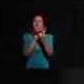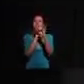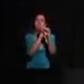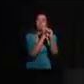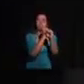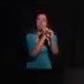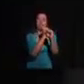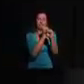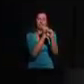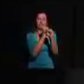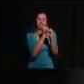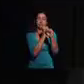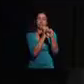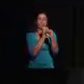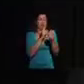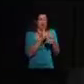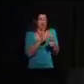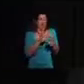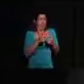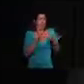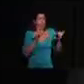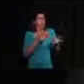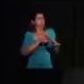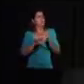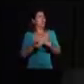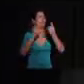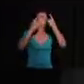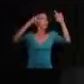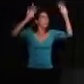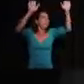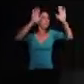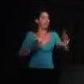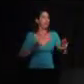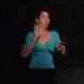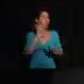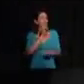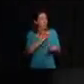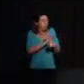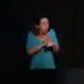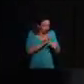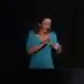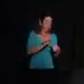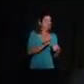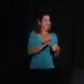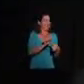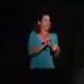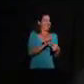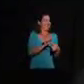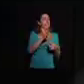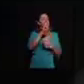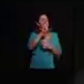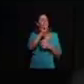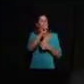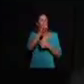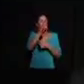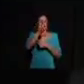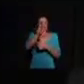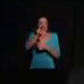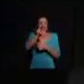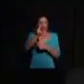do, you will accomplish great things because you're not working anymore. Work is usually pictured as something